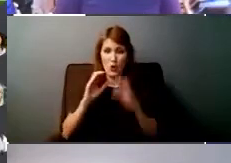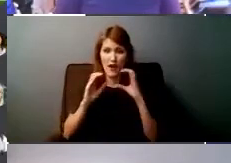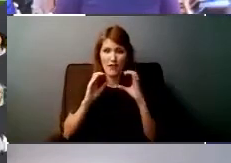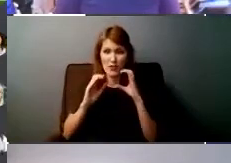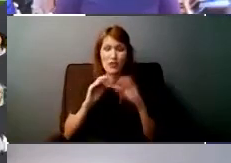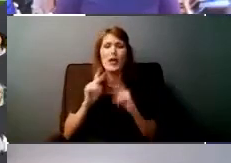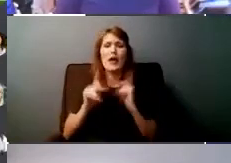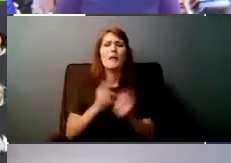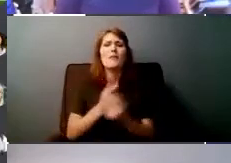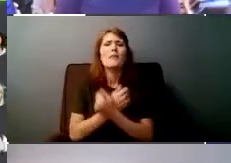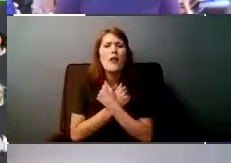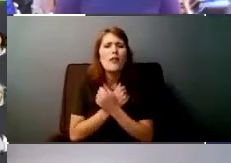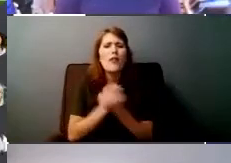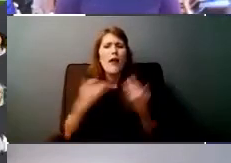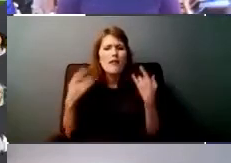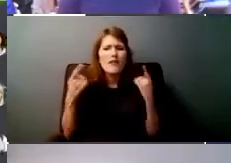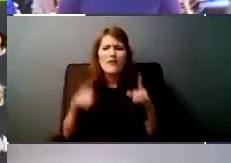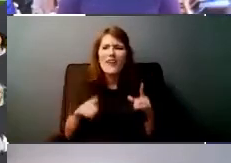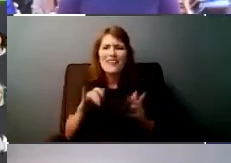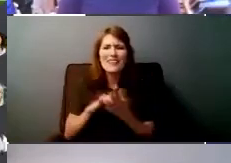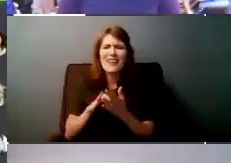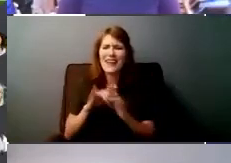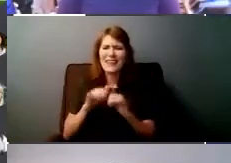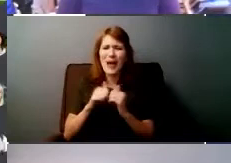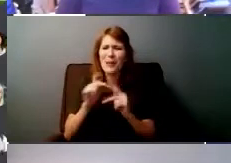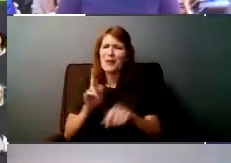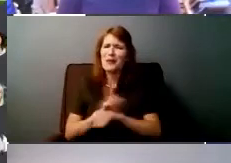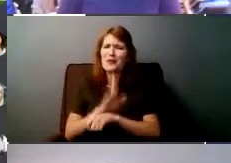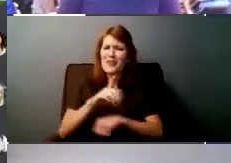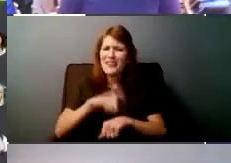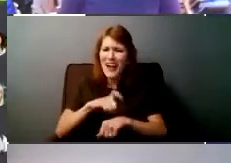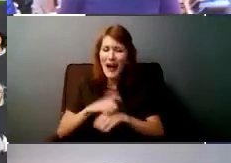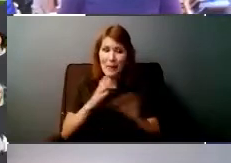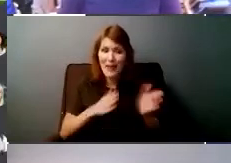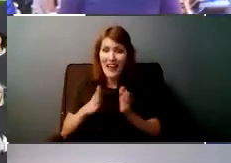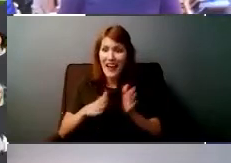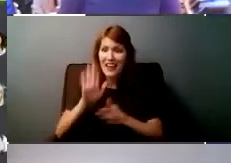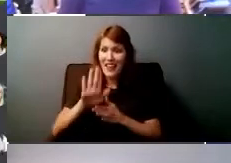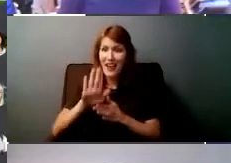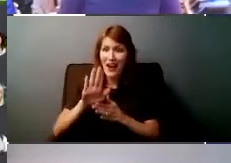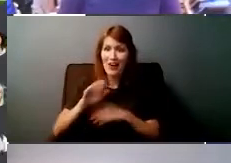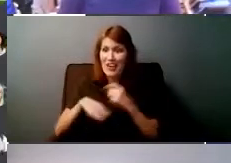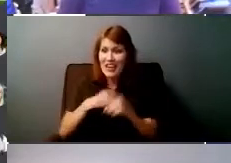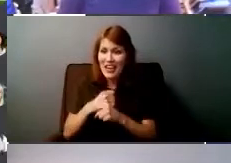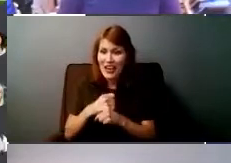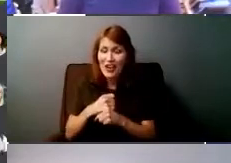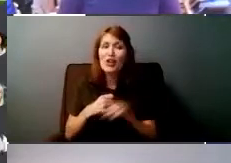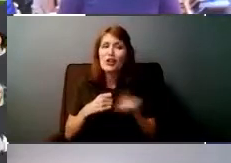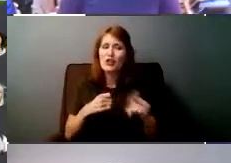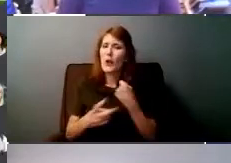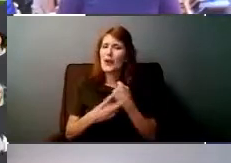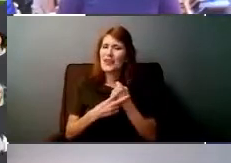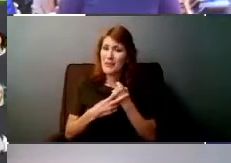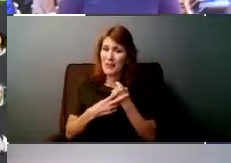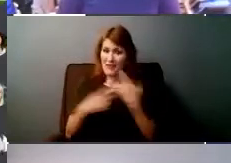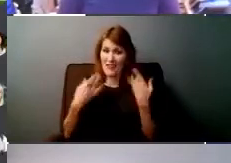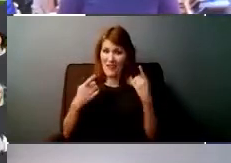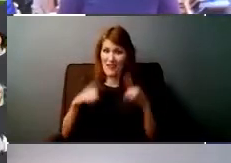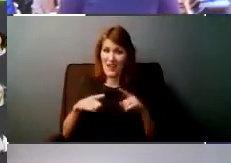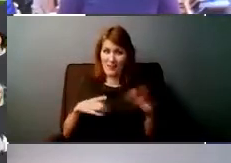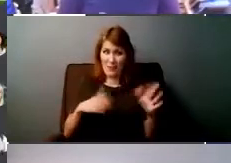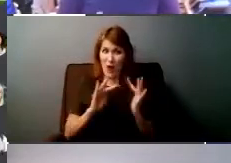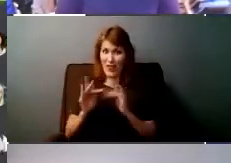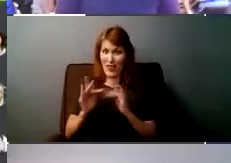how people pass their time, mark their year. And so by keeping this event intact, by moving it online, they were able